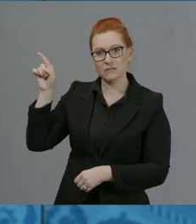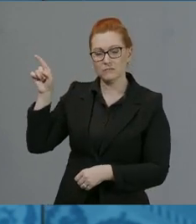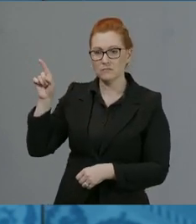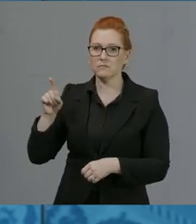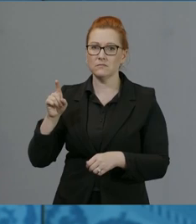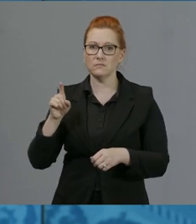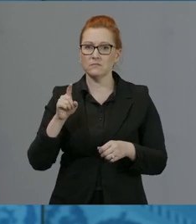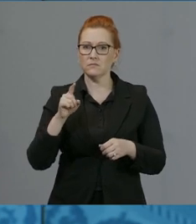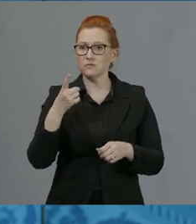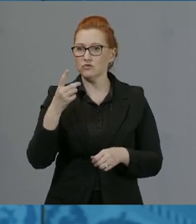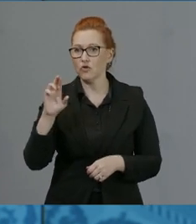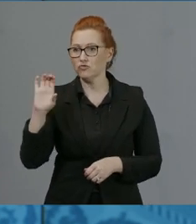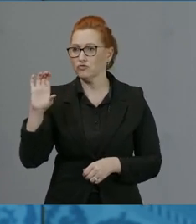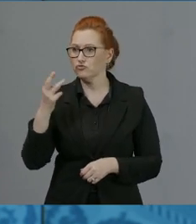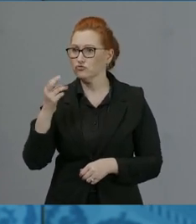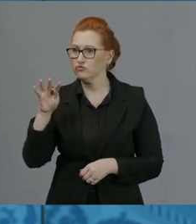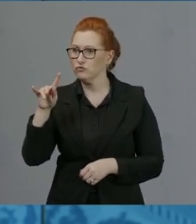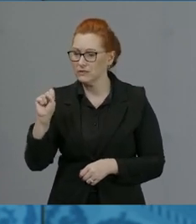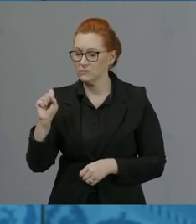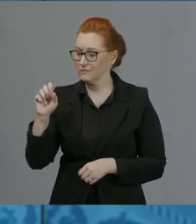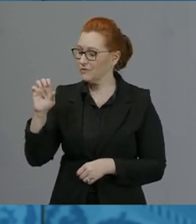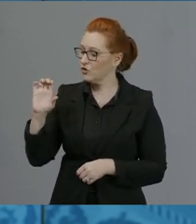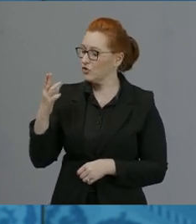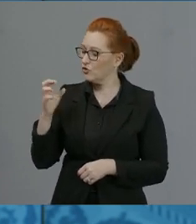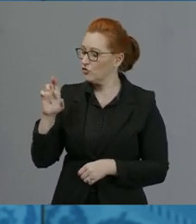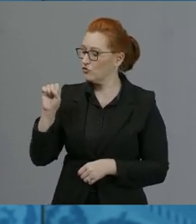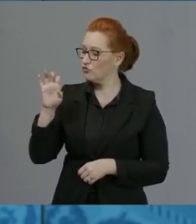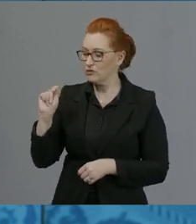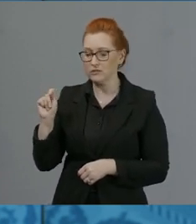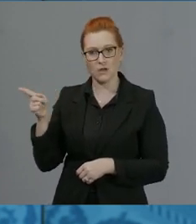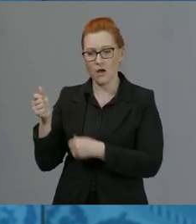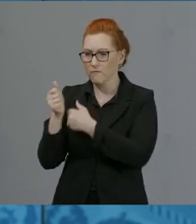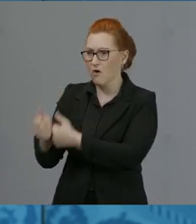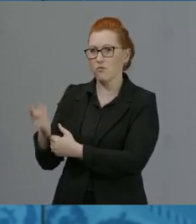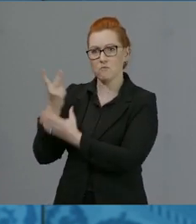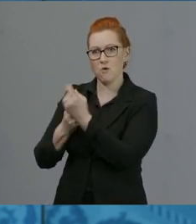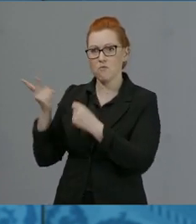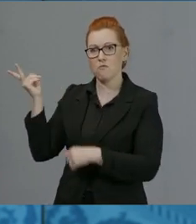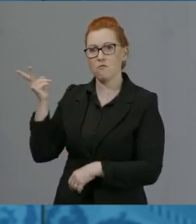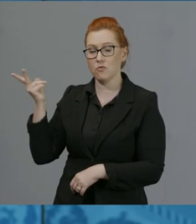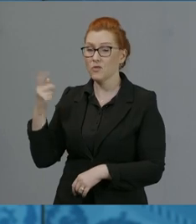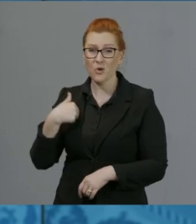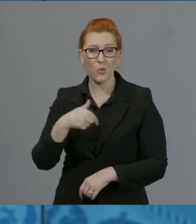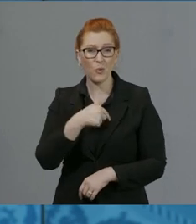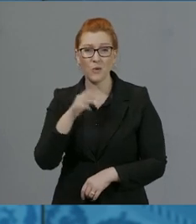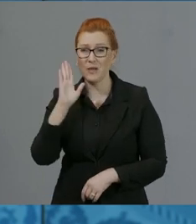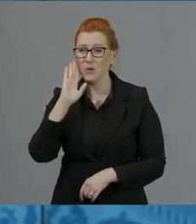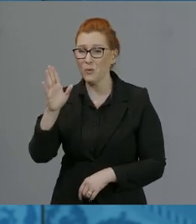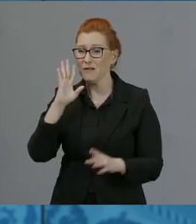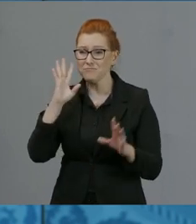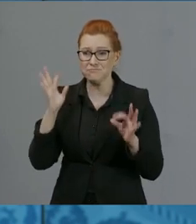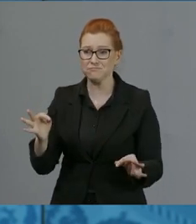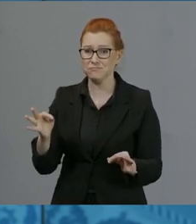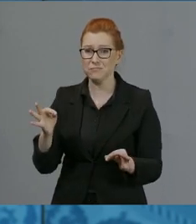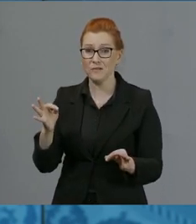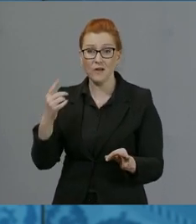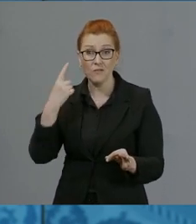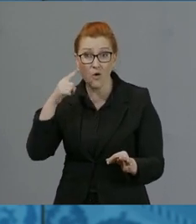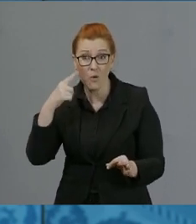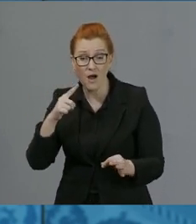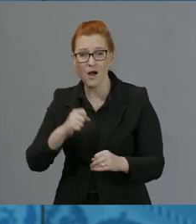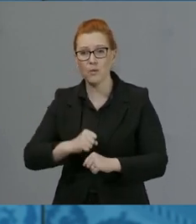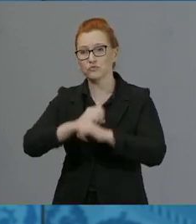of Dr. Christ. We're going to do whatever we need to do to protect the people of Arizona. But today, these are steps